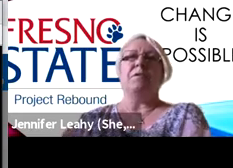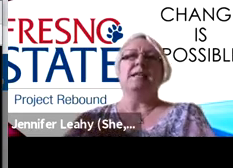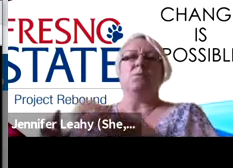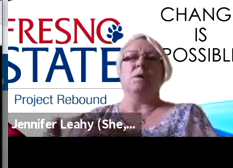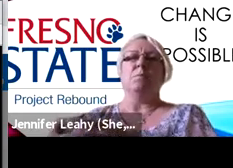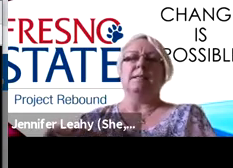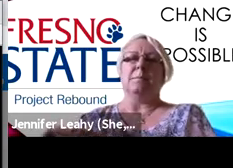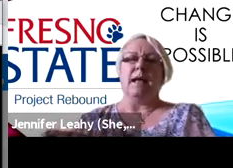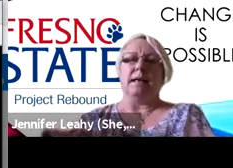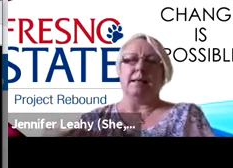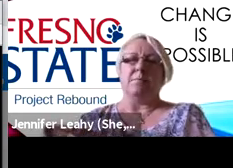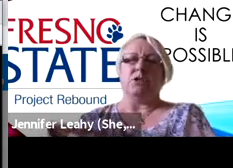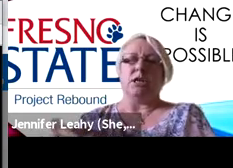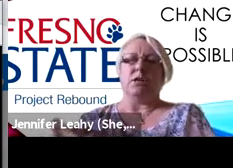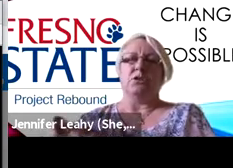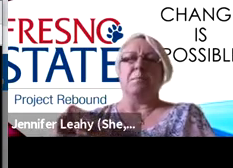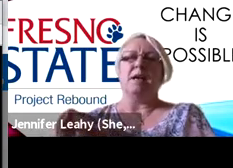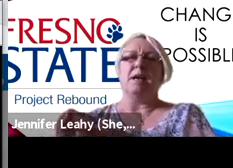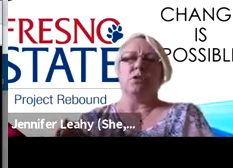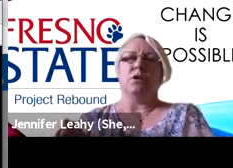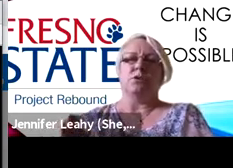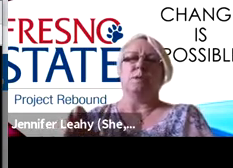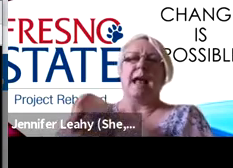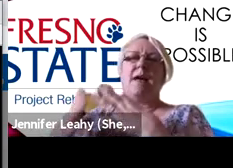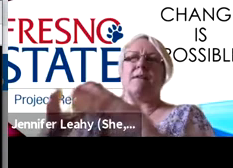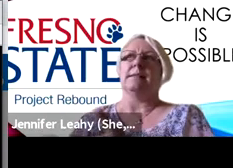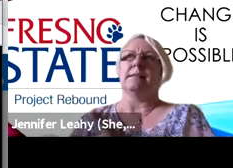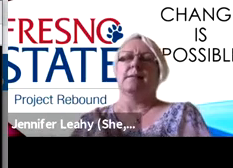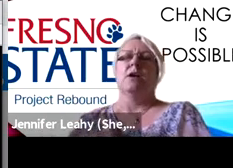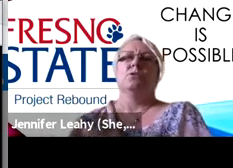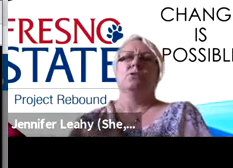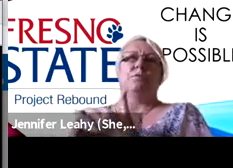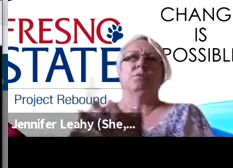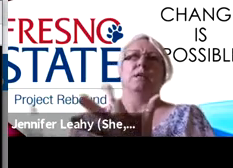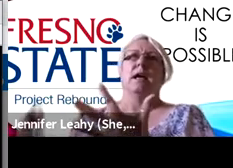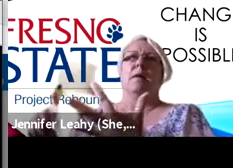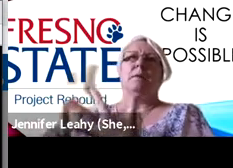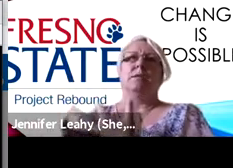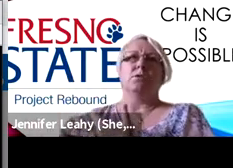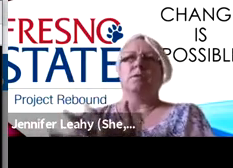All of the things that we put into play as administrators to make sure that our students have access